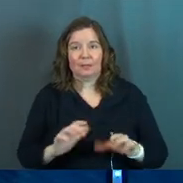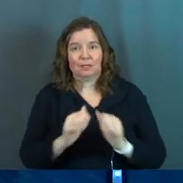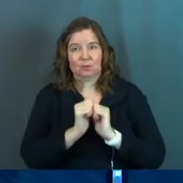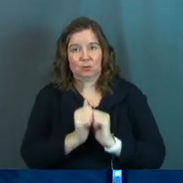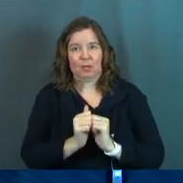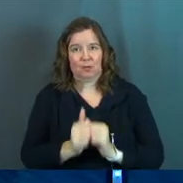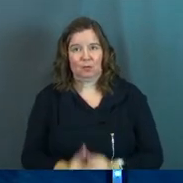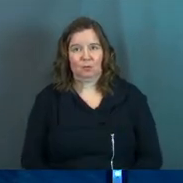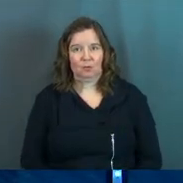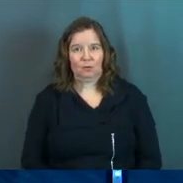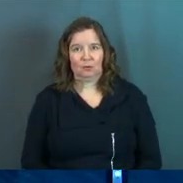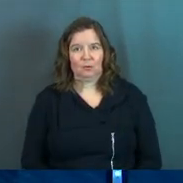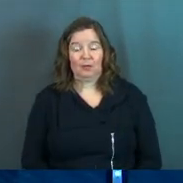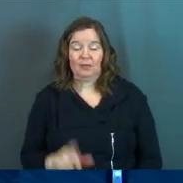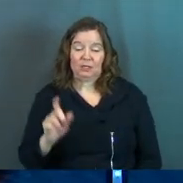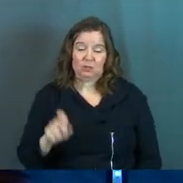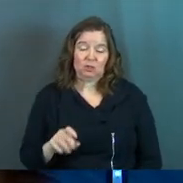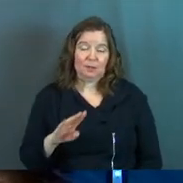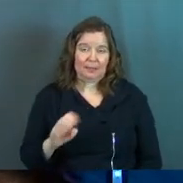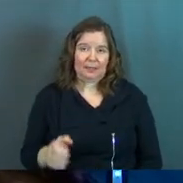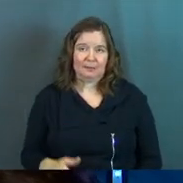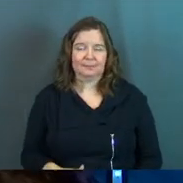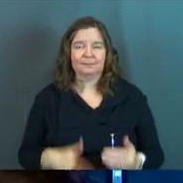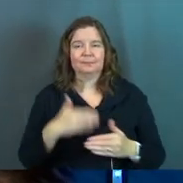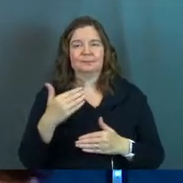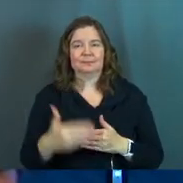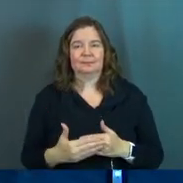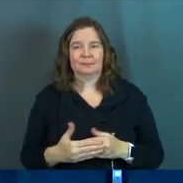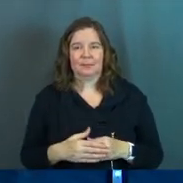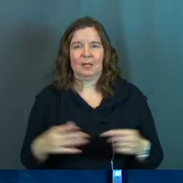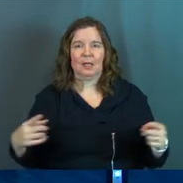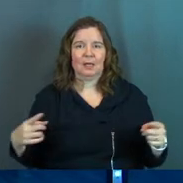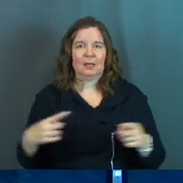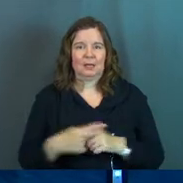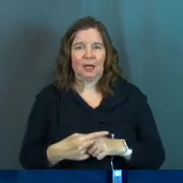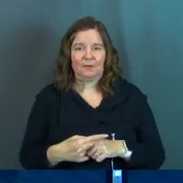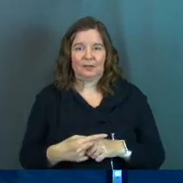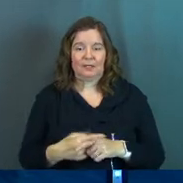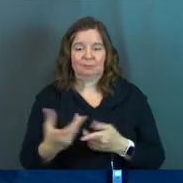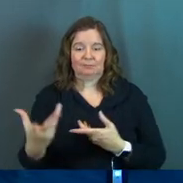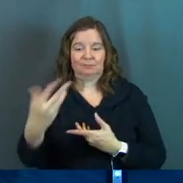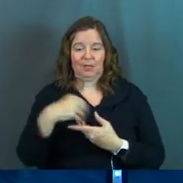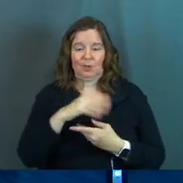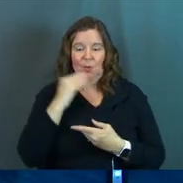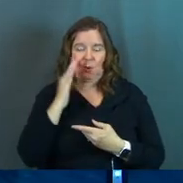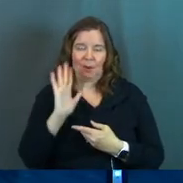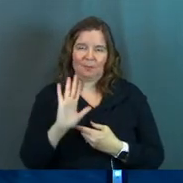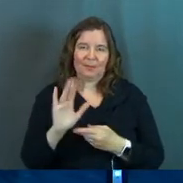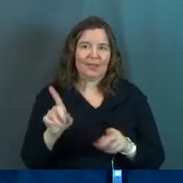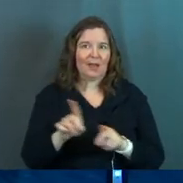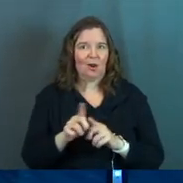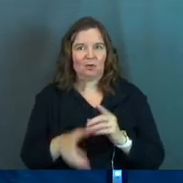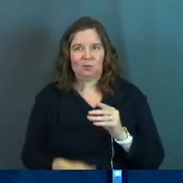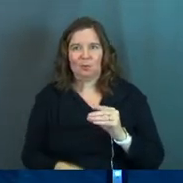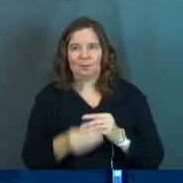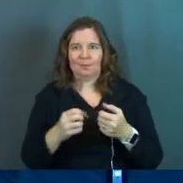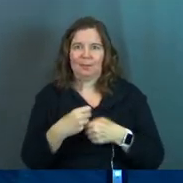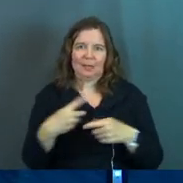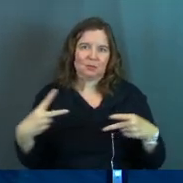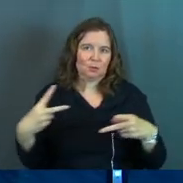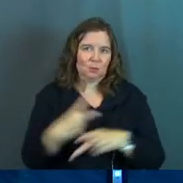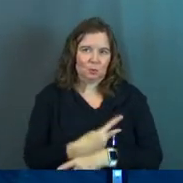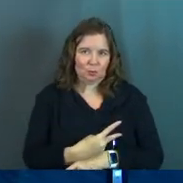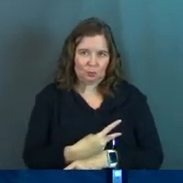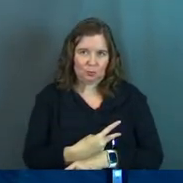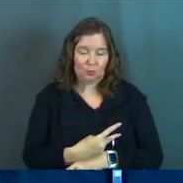together. That's what it should be. Next, bring conflict into your home. That also pours gasoline on